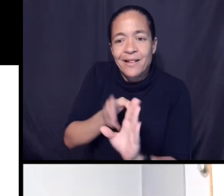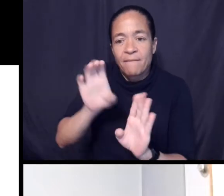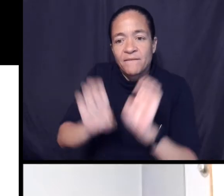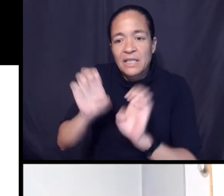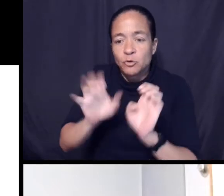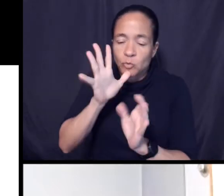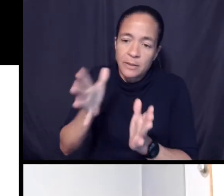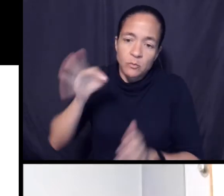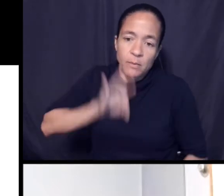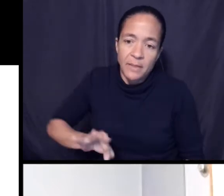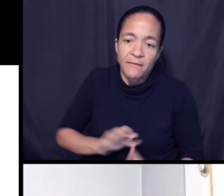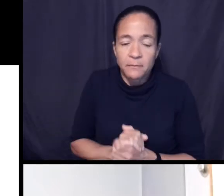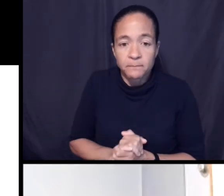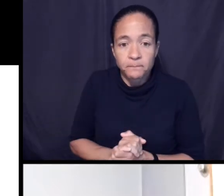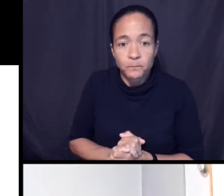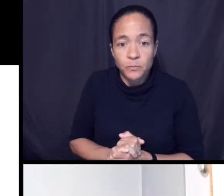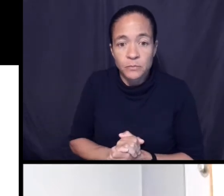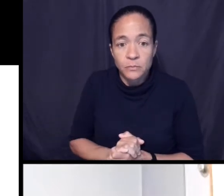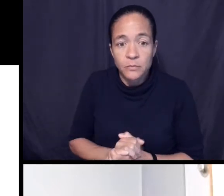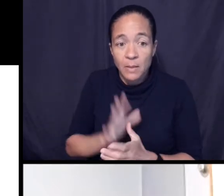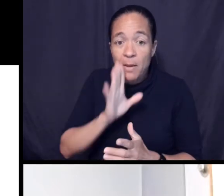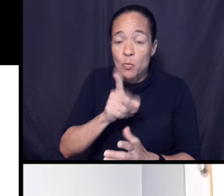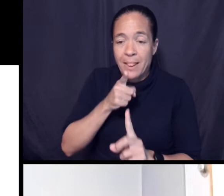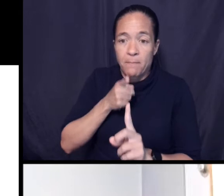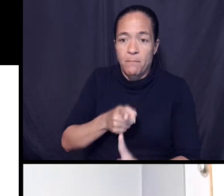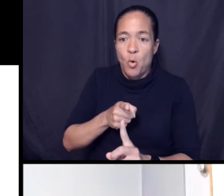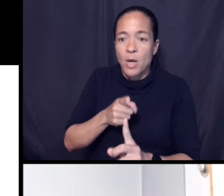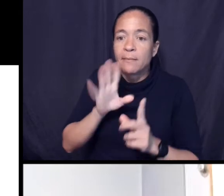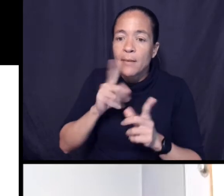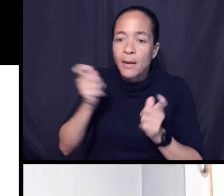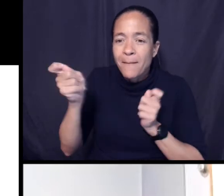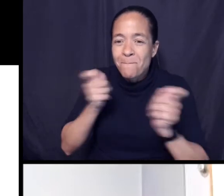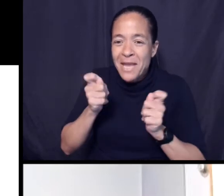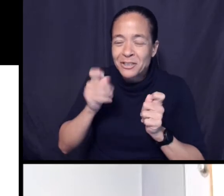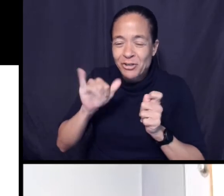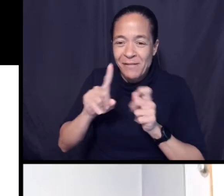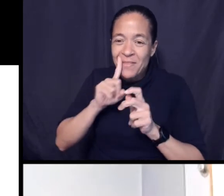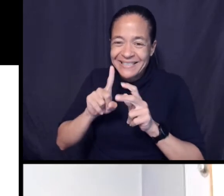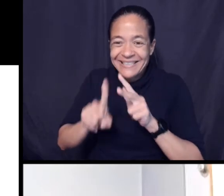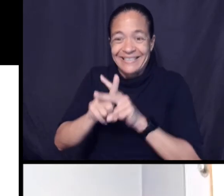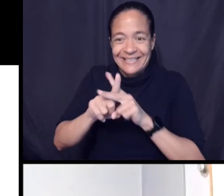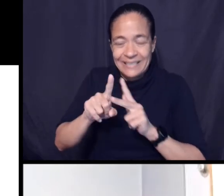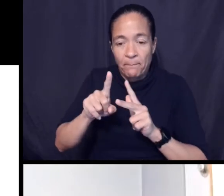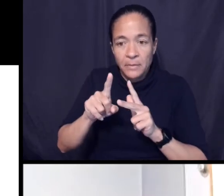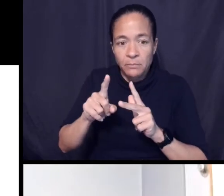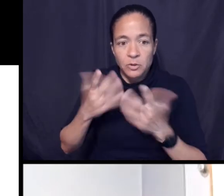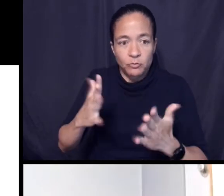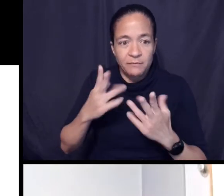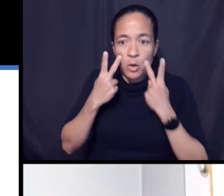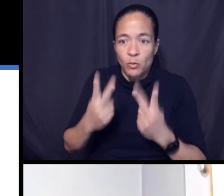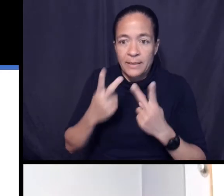may be helpful as well. But really, it all comes down to just management of symptoms that are being seen.